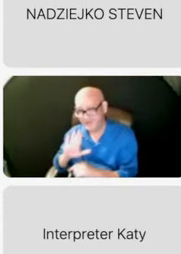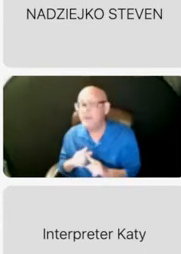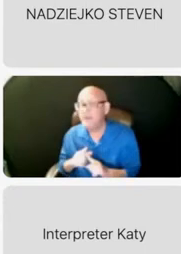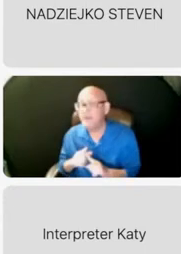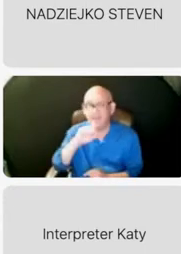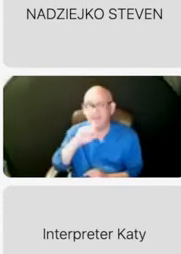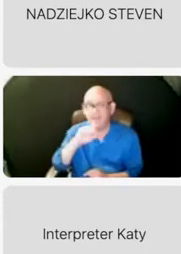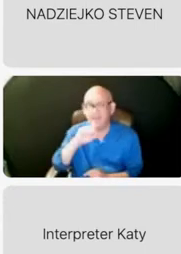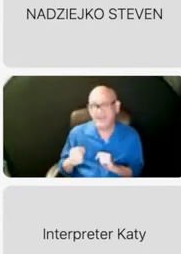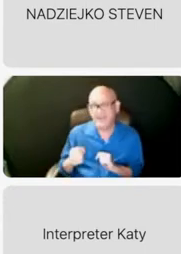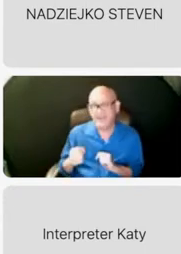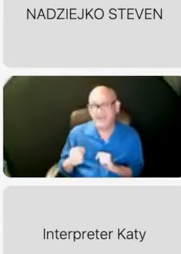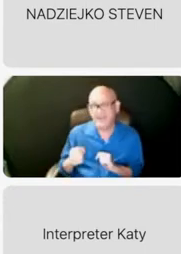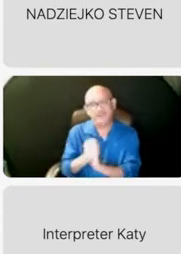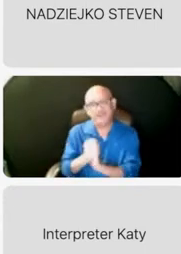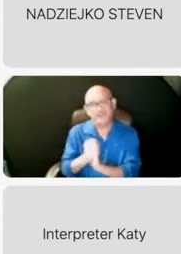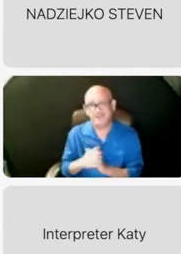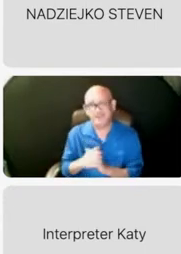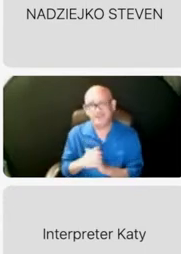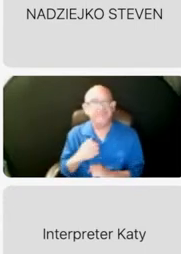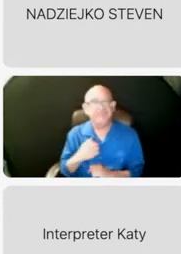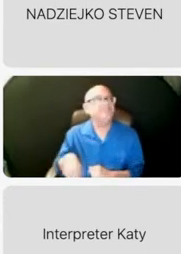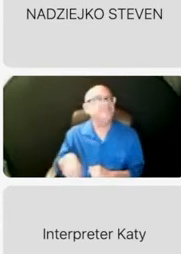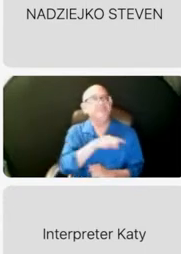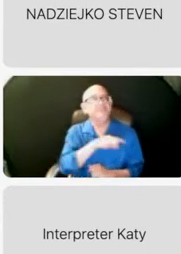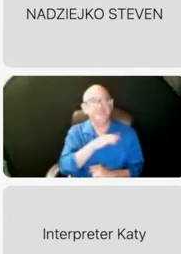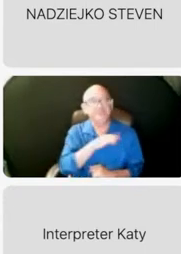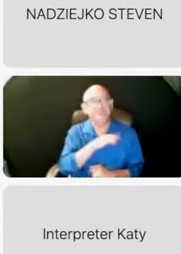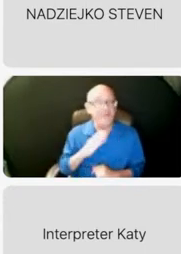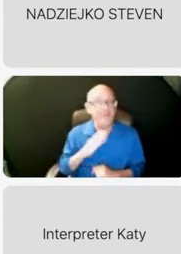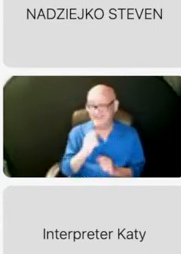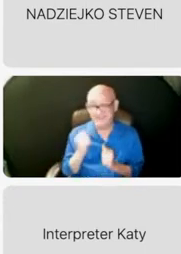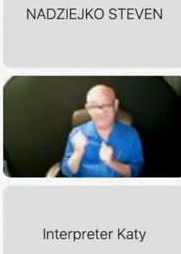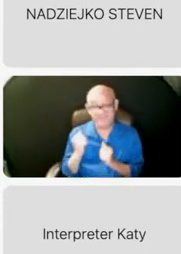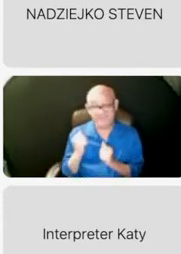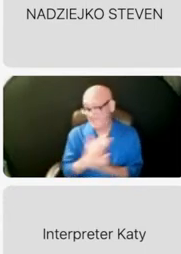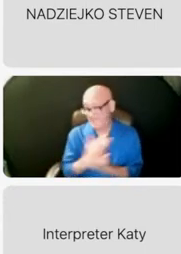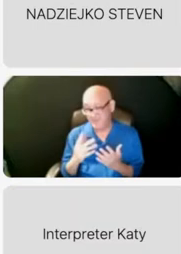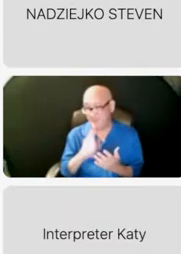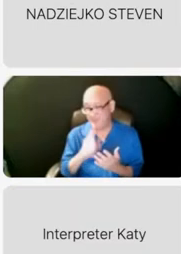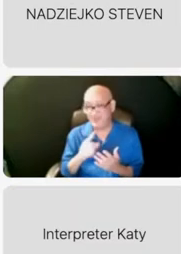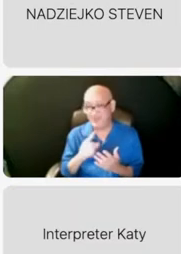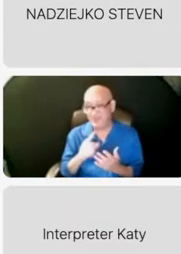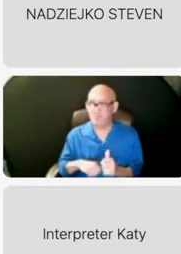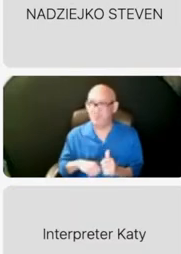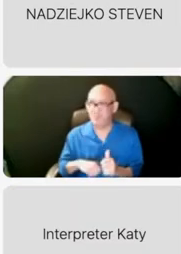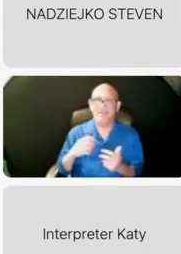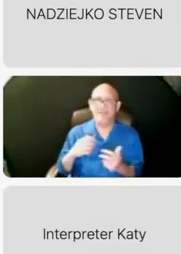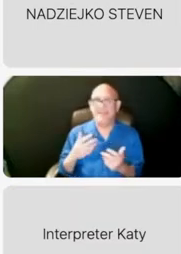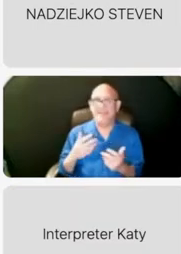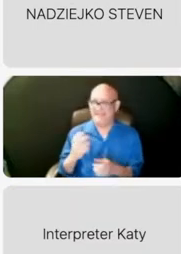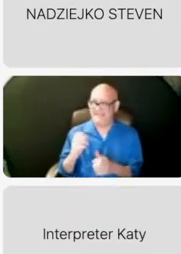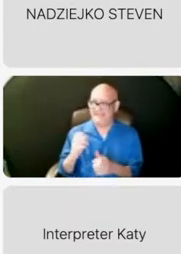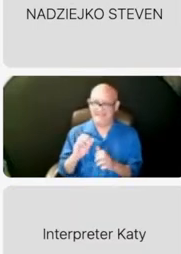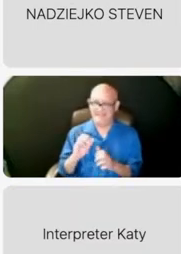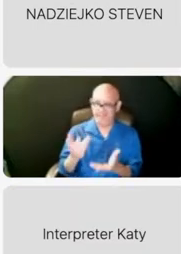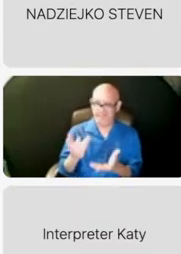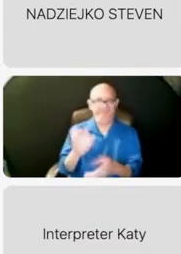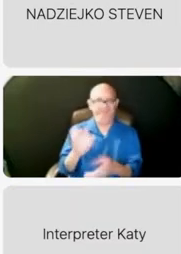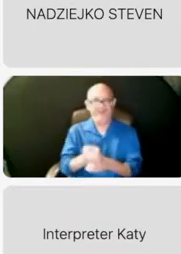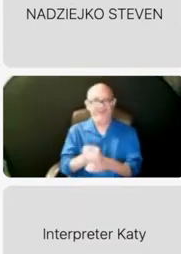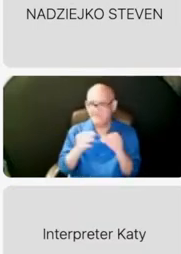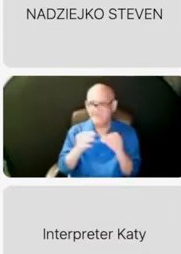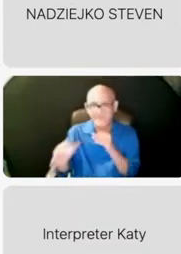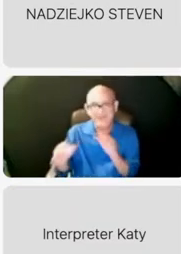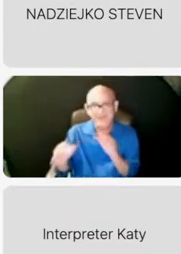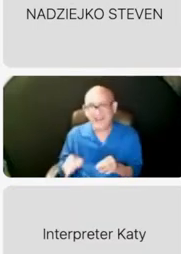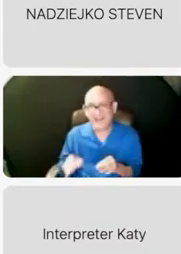everything i think miss harold really shared but we are we're so proud i i don't have words to say how proud i'm of each and every